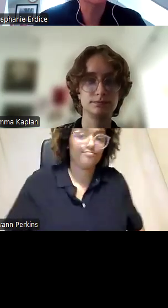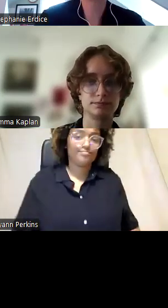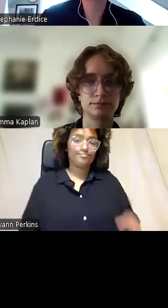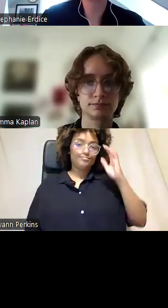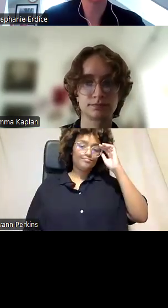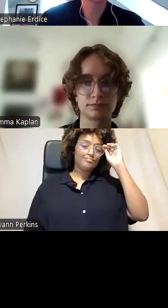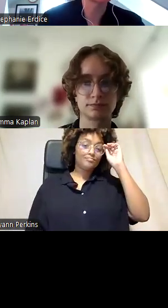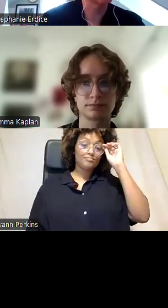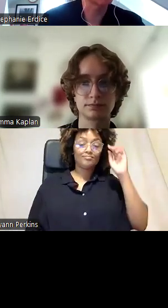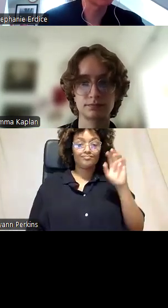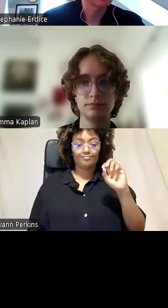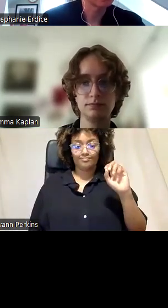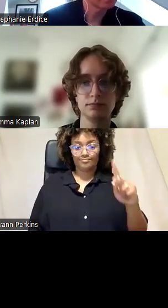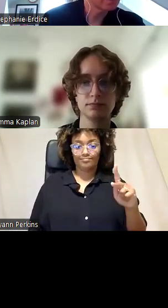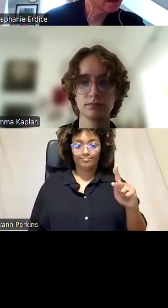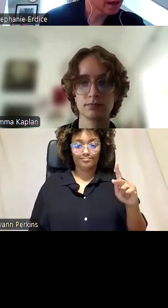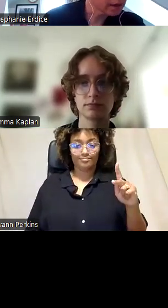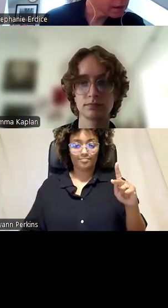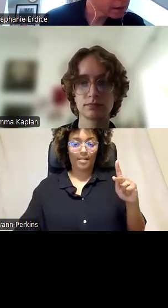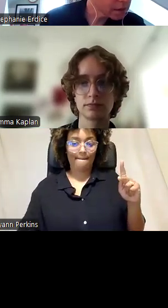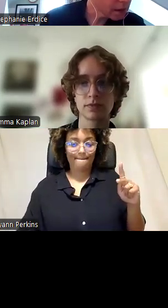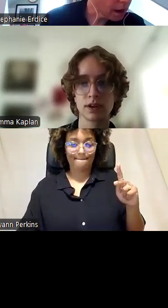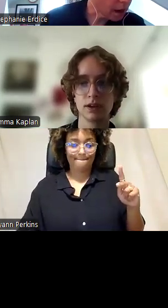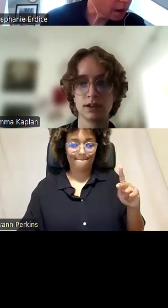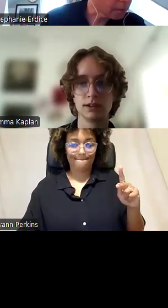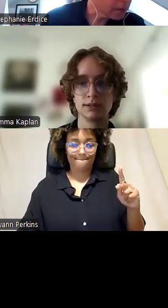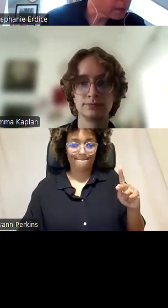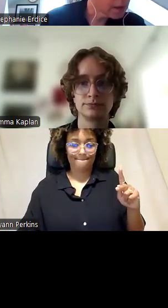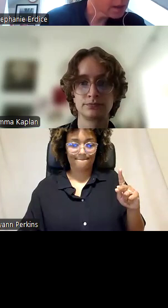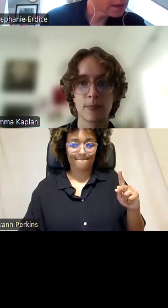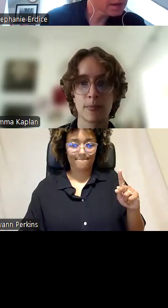Okay, friends, just trying to get to the next